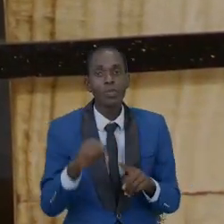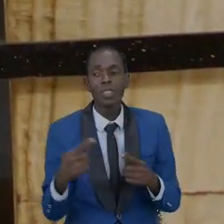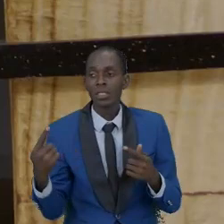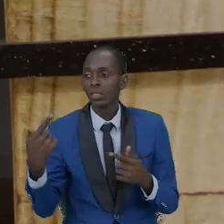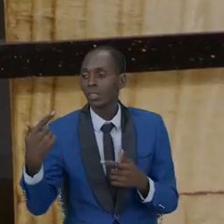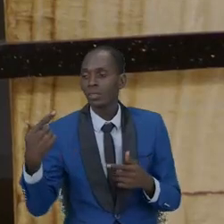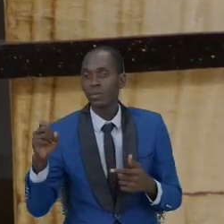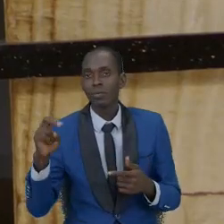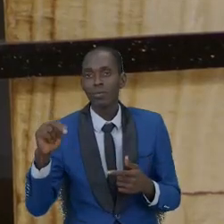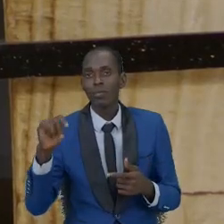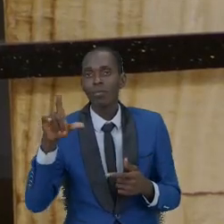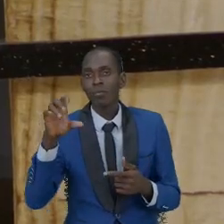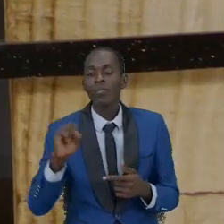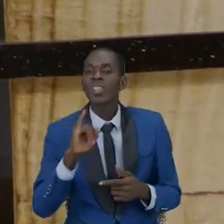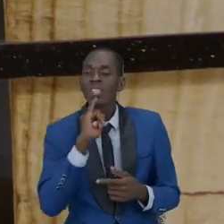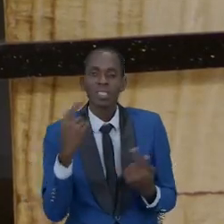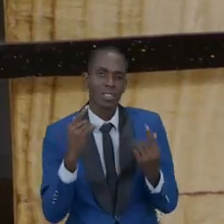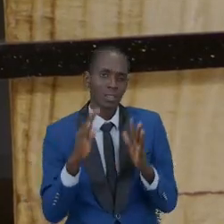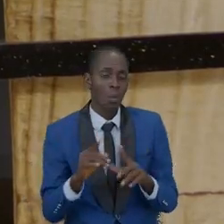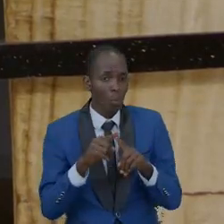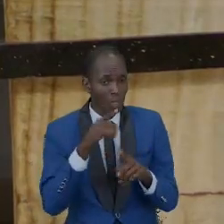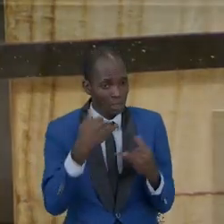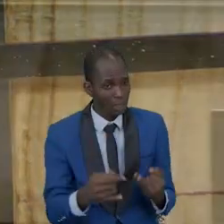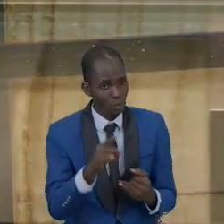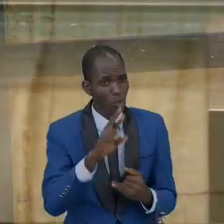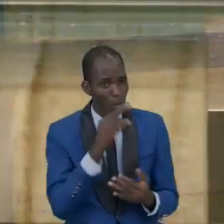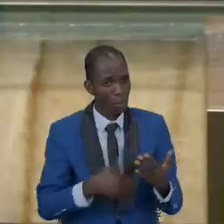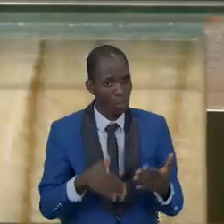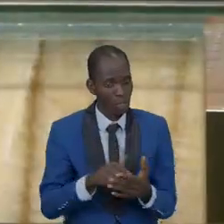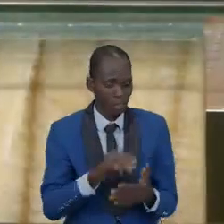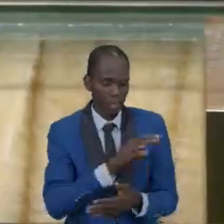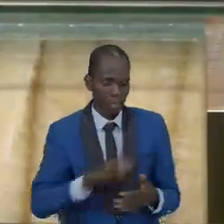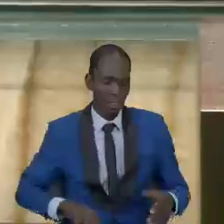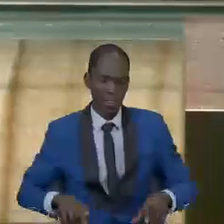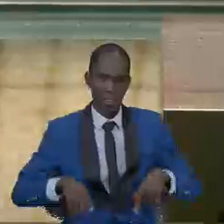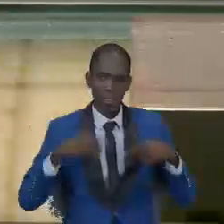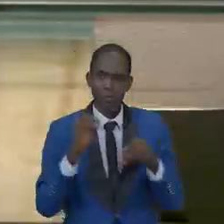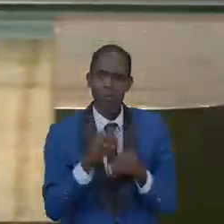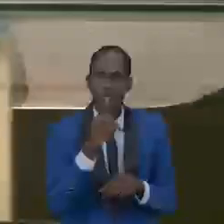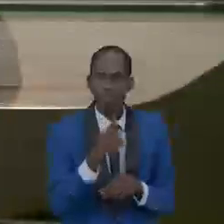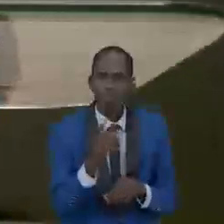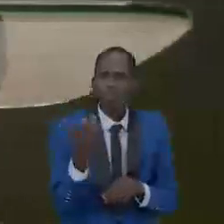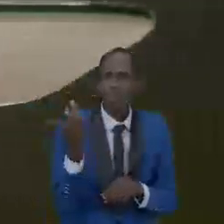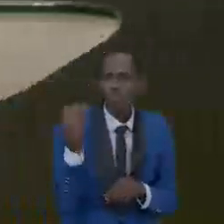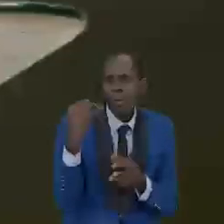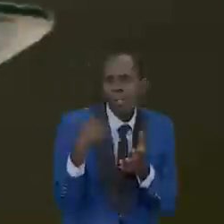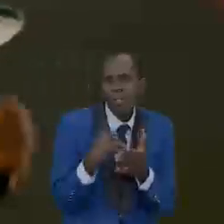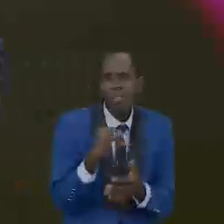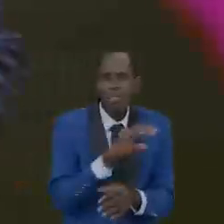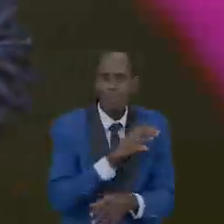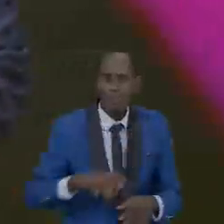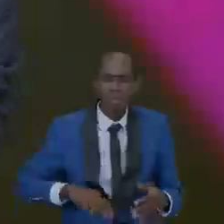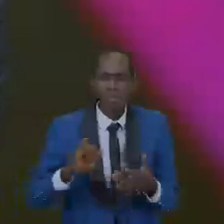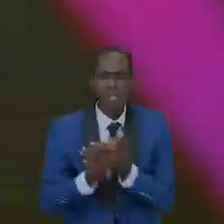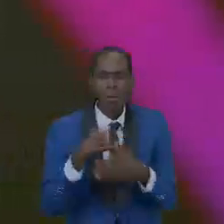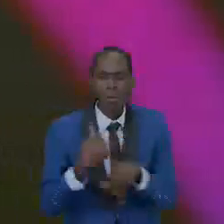sin. But now you are born again. Christ lives in you. Was it Christ that made you to